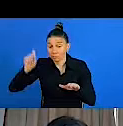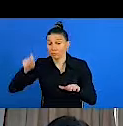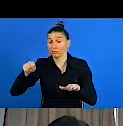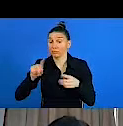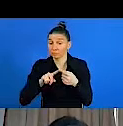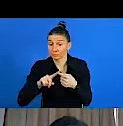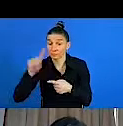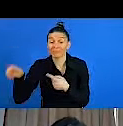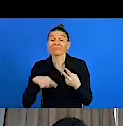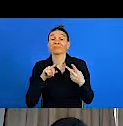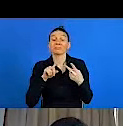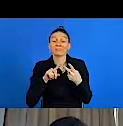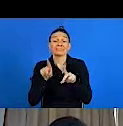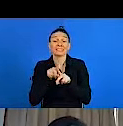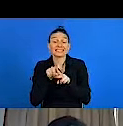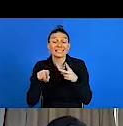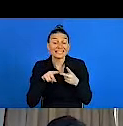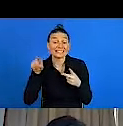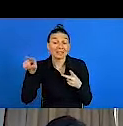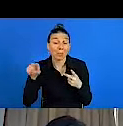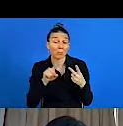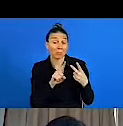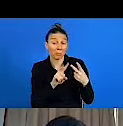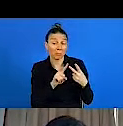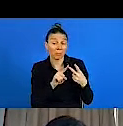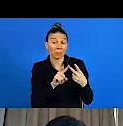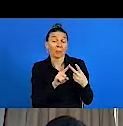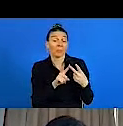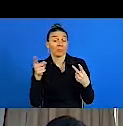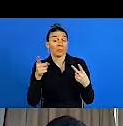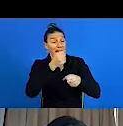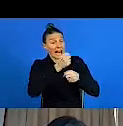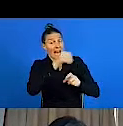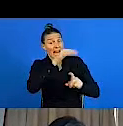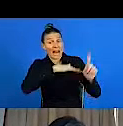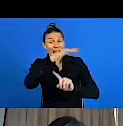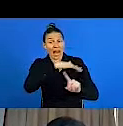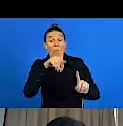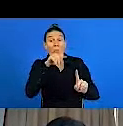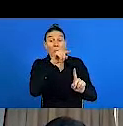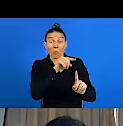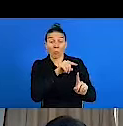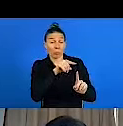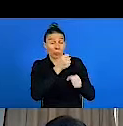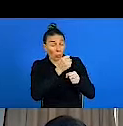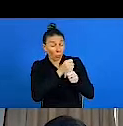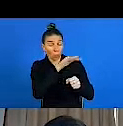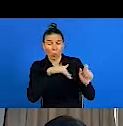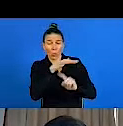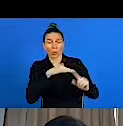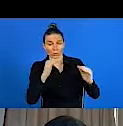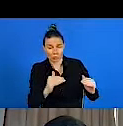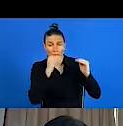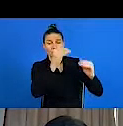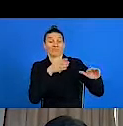are followed. And this includes the need for reasonable accommodation for persons with disabilities. Thirdly, that the principles of